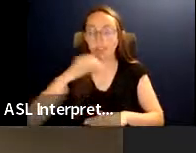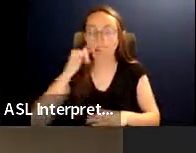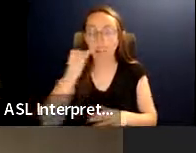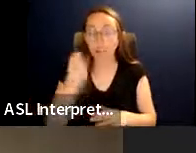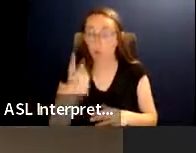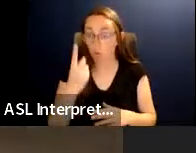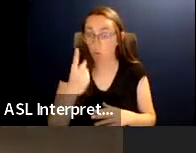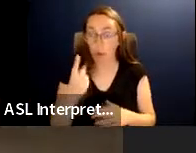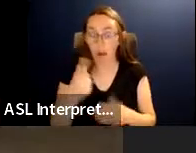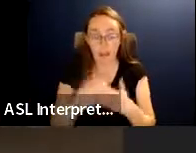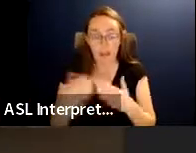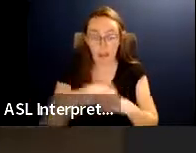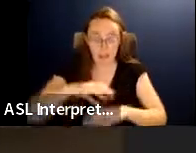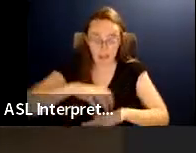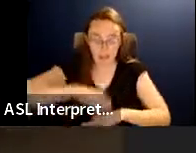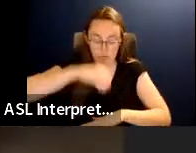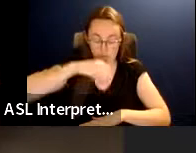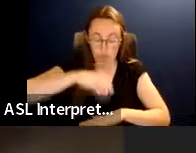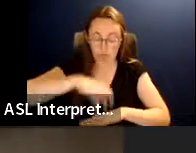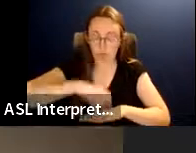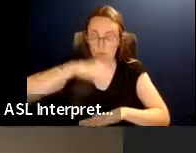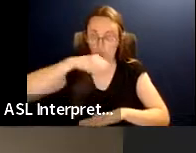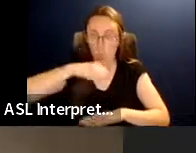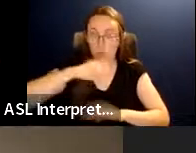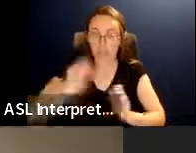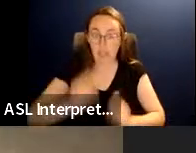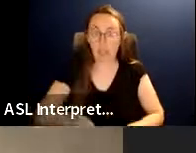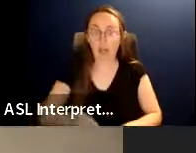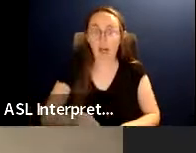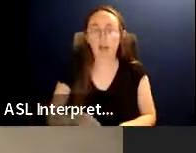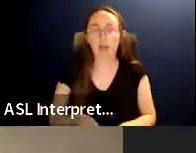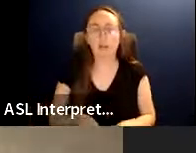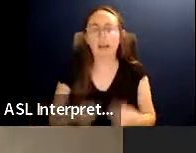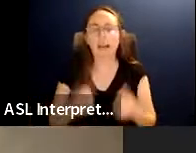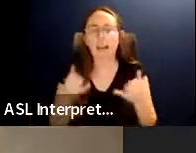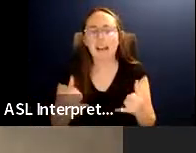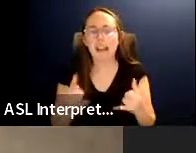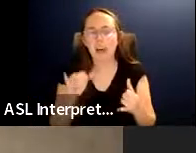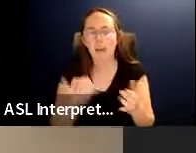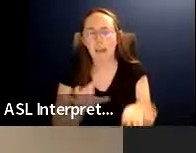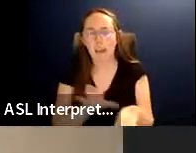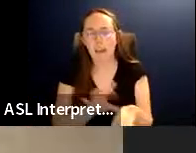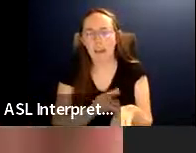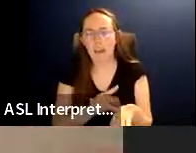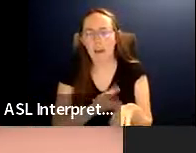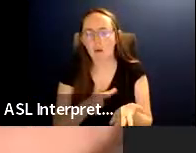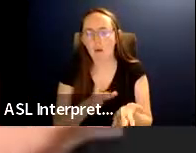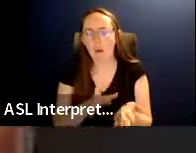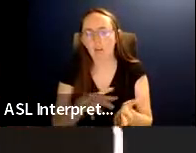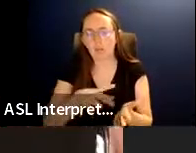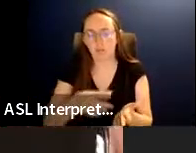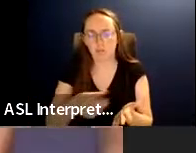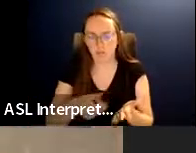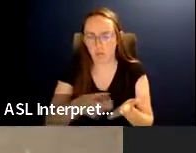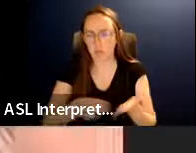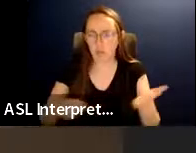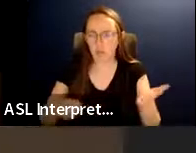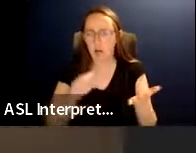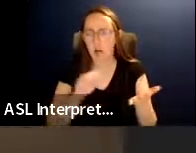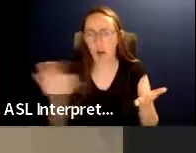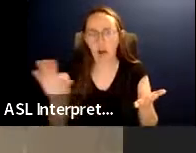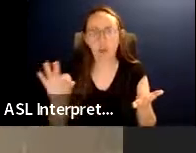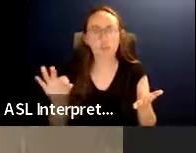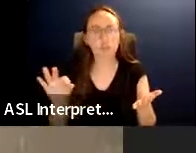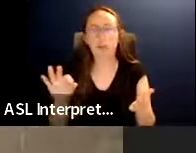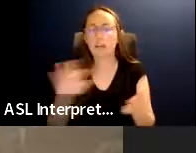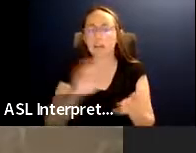want it to go up and down, so it's really strong. Now I want to show you how do you remove it. So you never